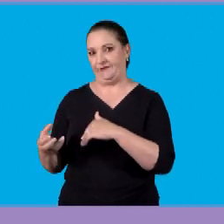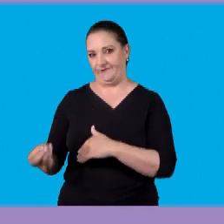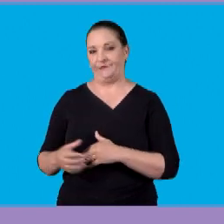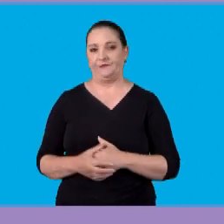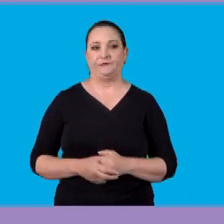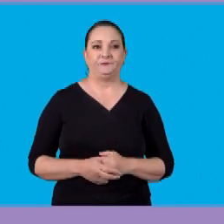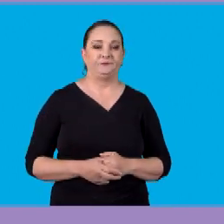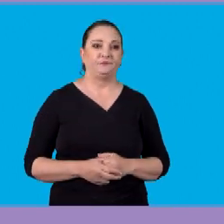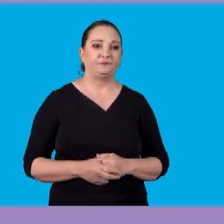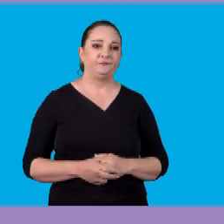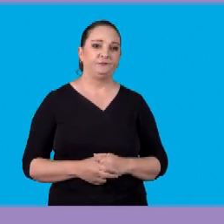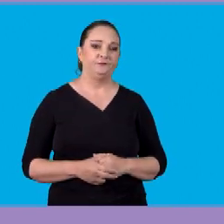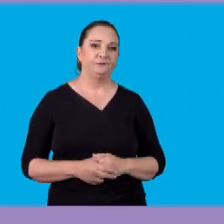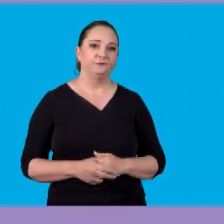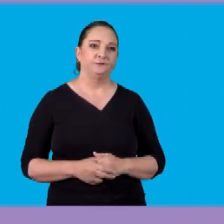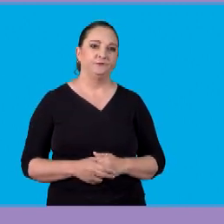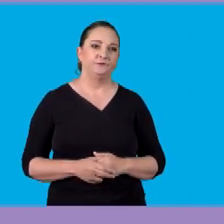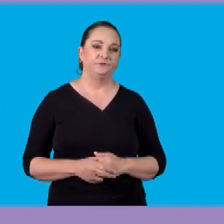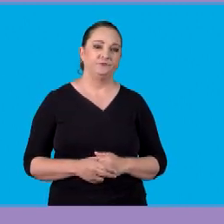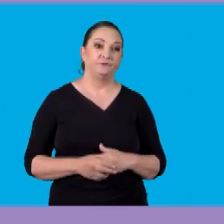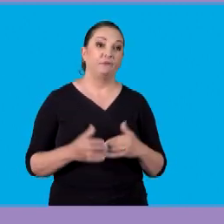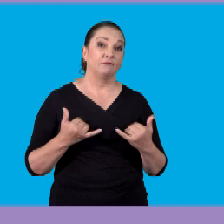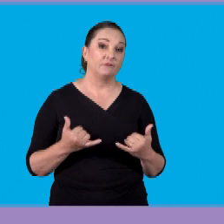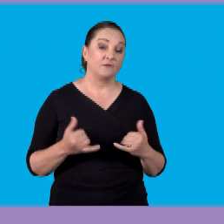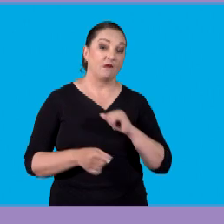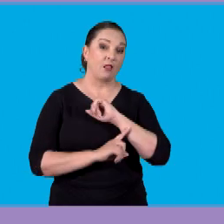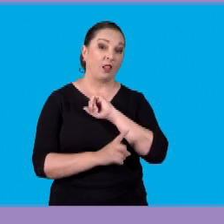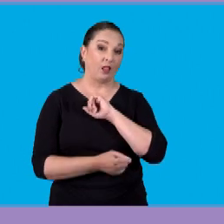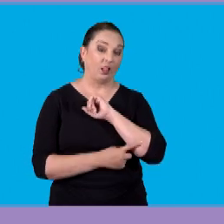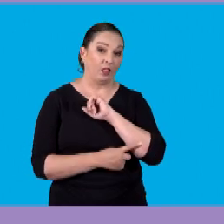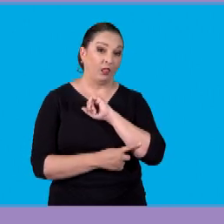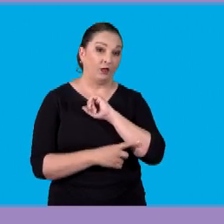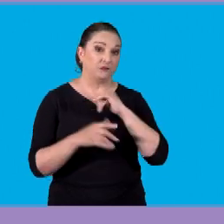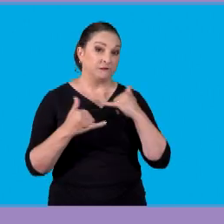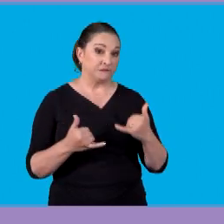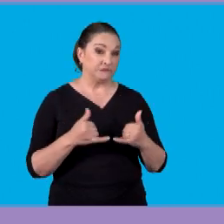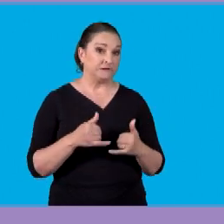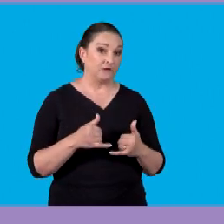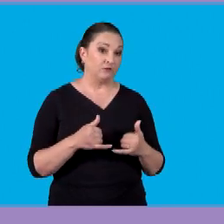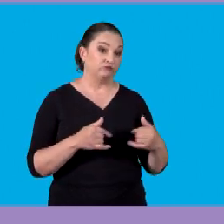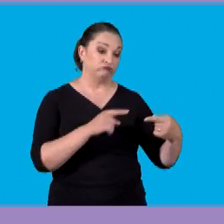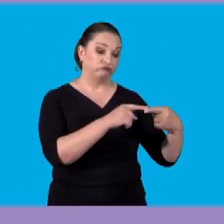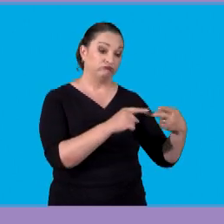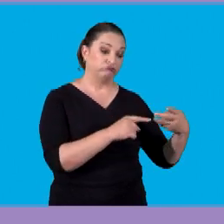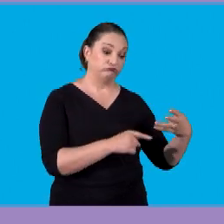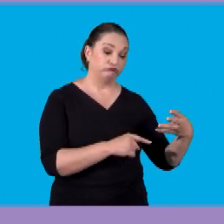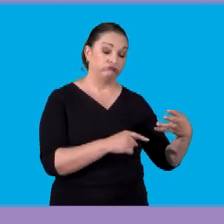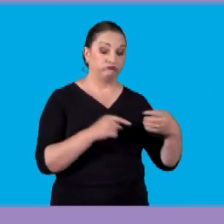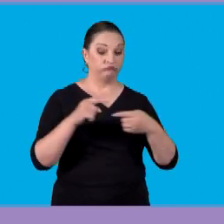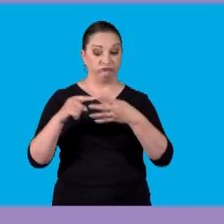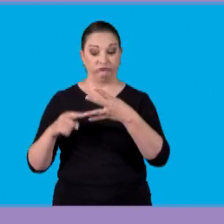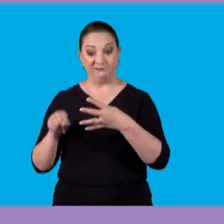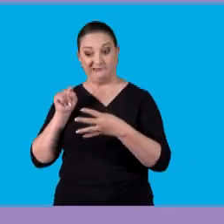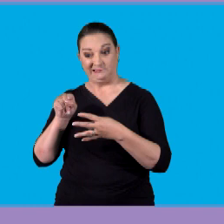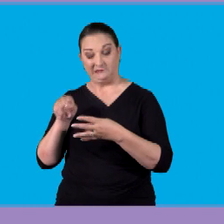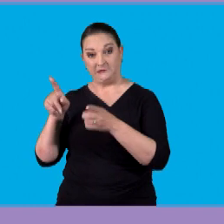perpendicular. The last difference, or the last thing that makes, the last property that makes a rhombus